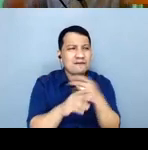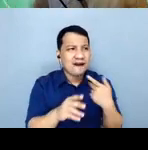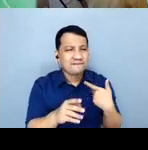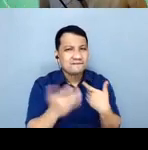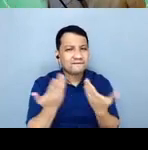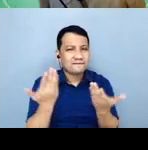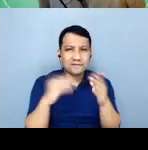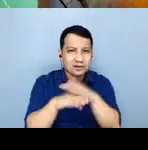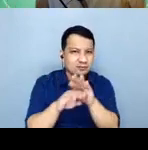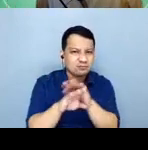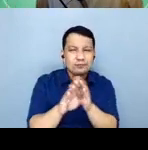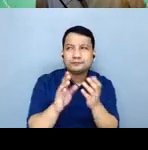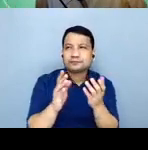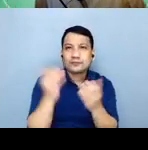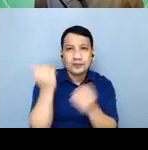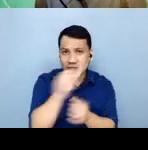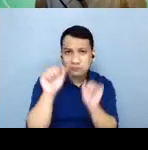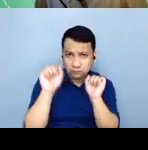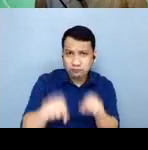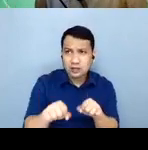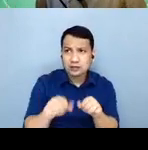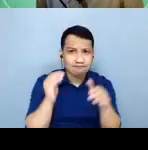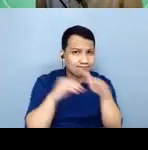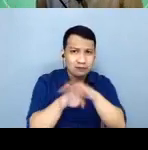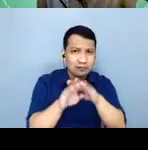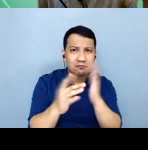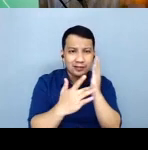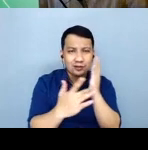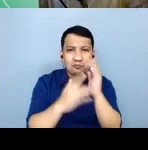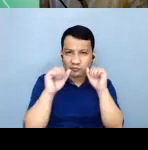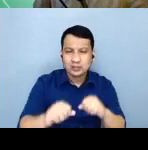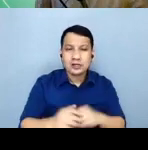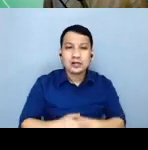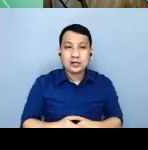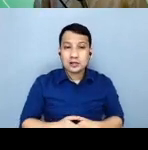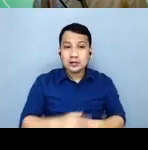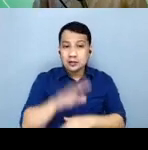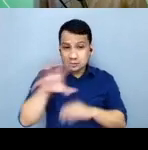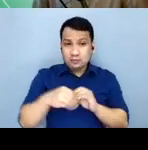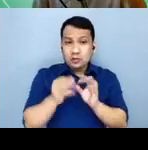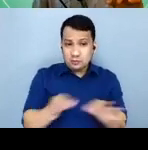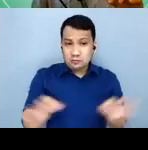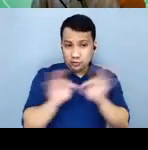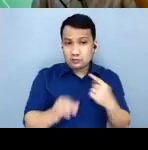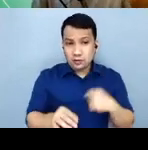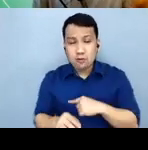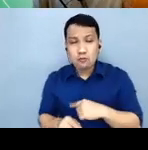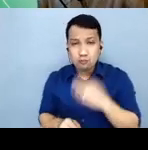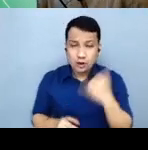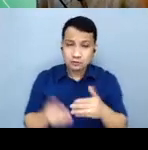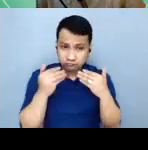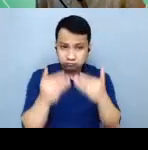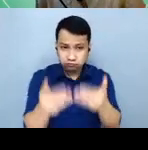how anyone can access these technologies is part of what makes digital important. Because one, it's sustainable